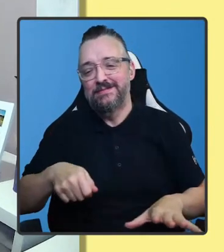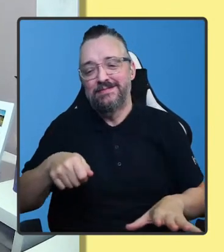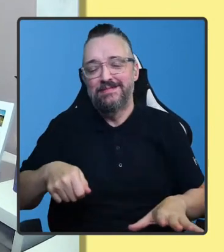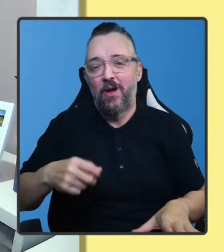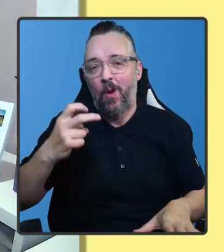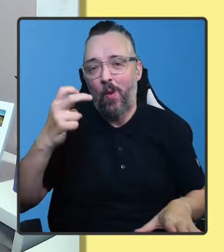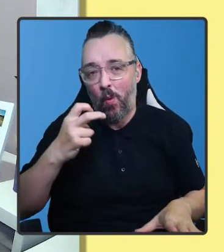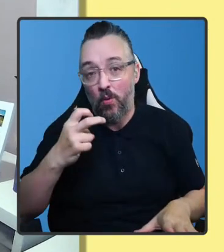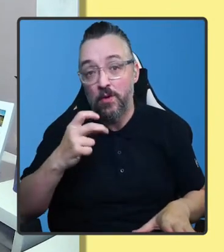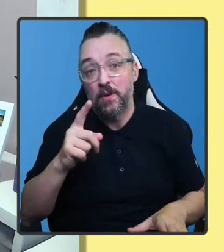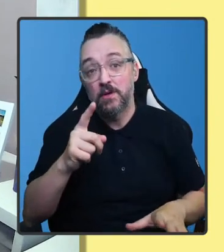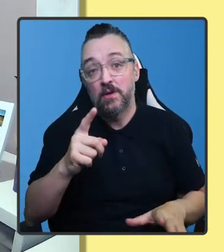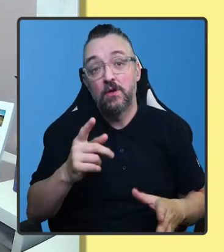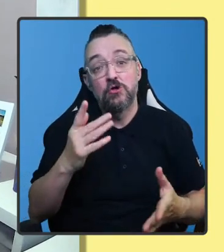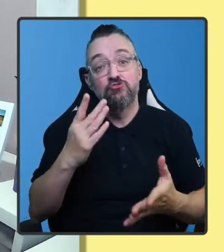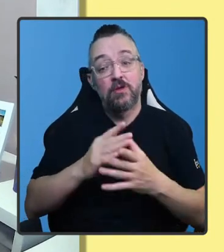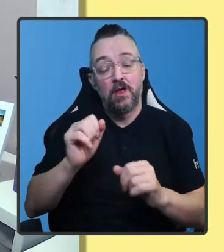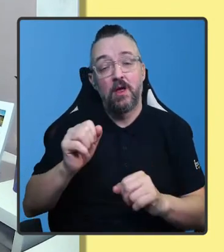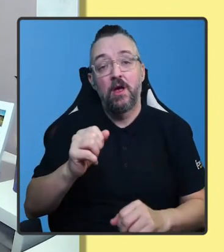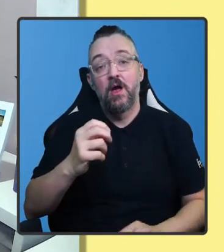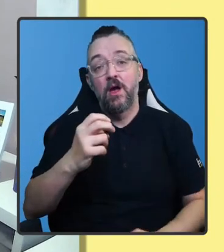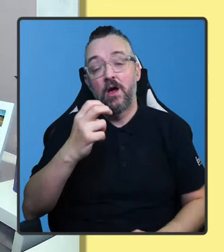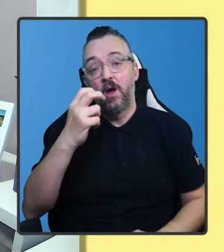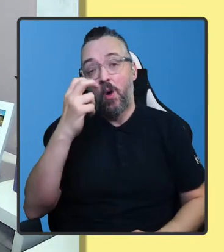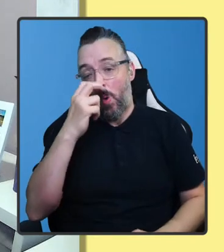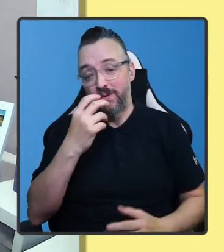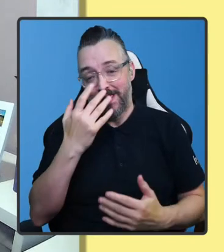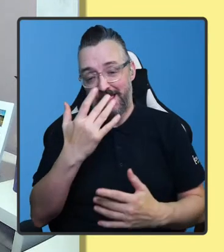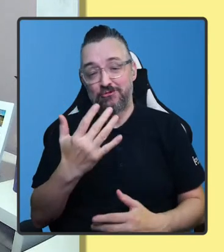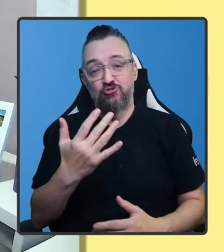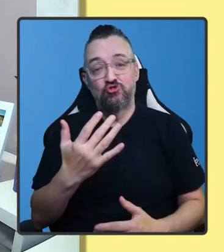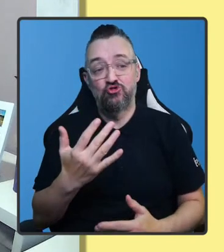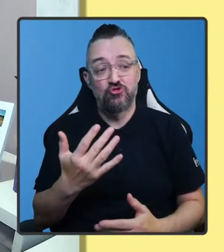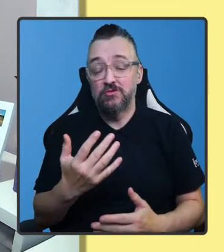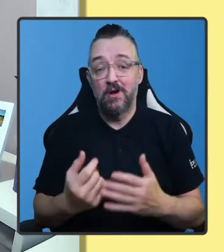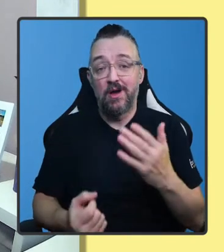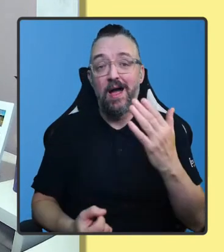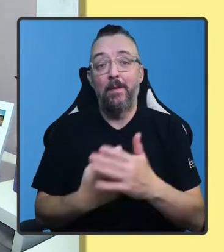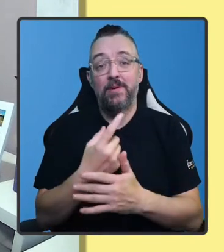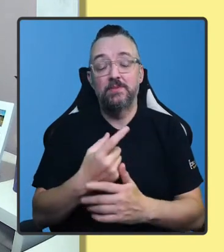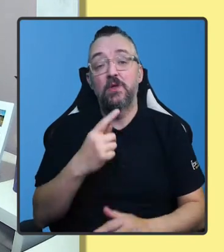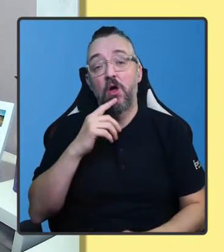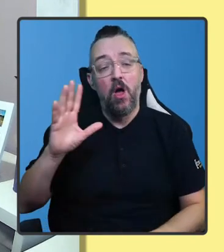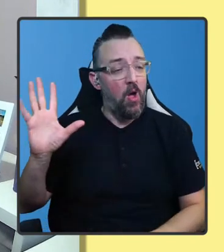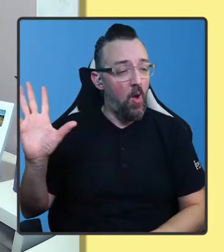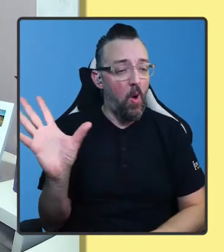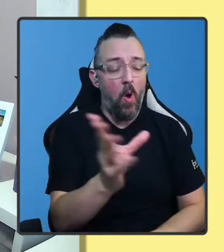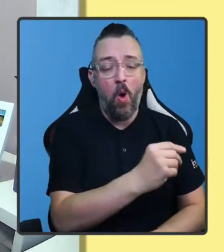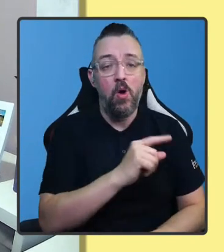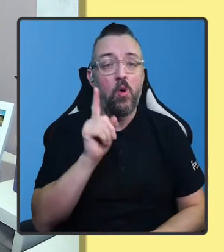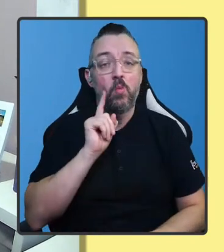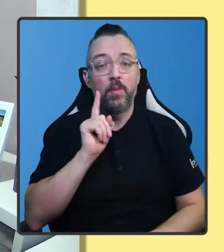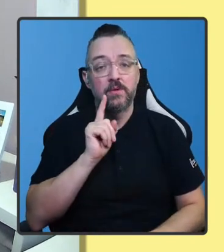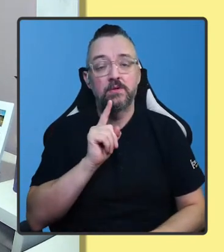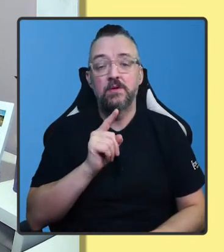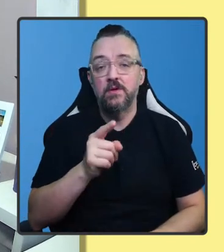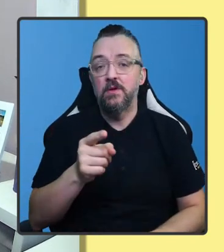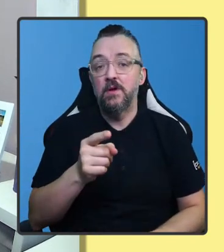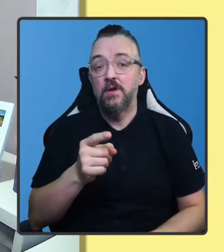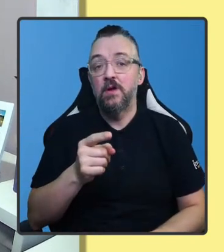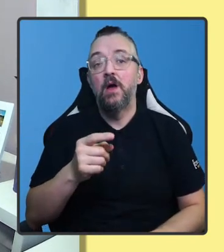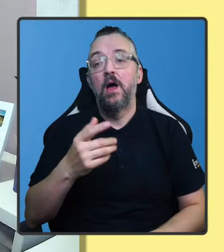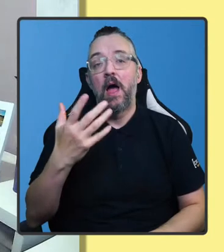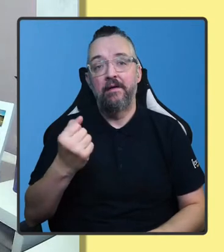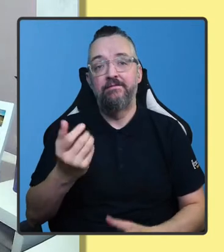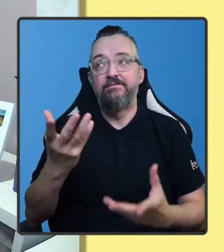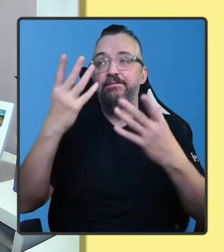that for her, old age didn't come itself. And for so many, every woman that I've met, it also comes with a huge amount of experience. It